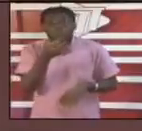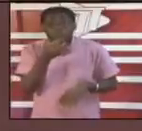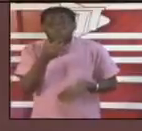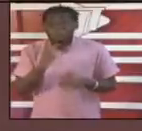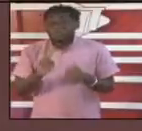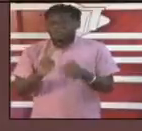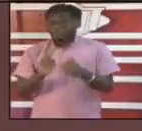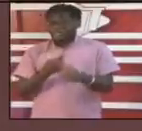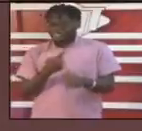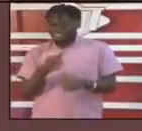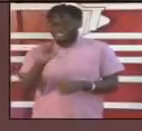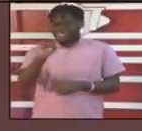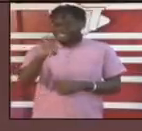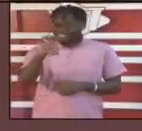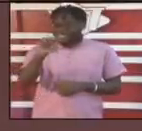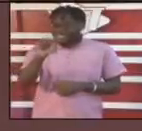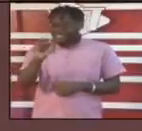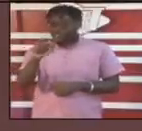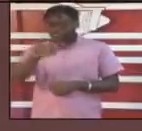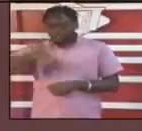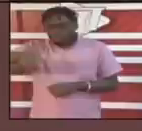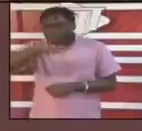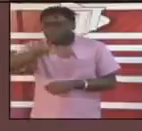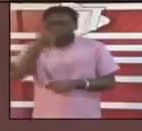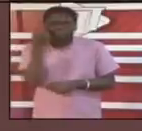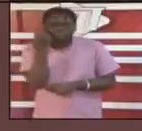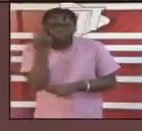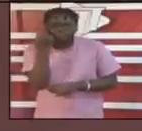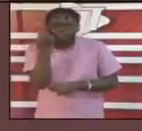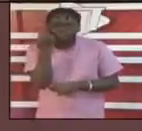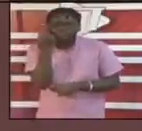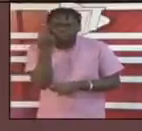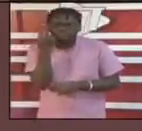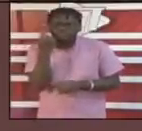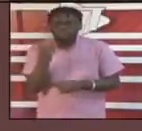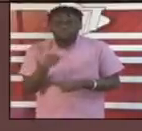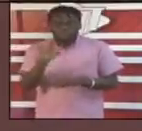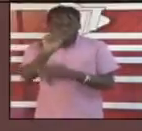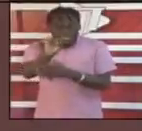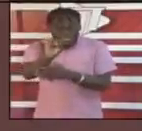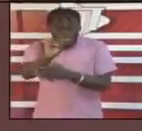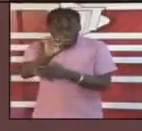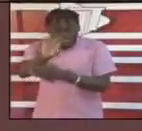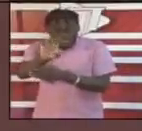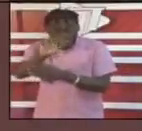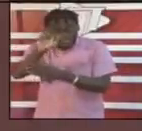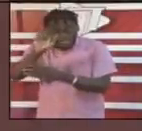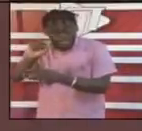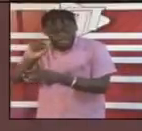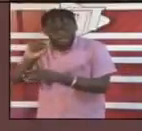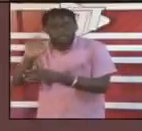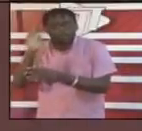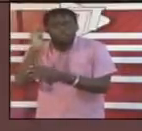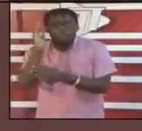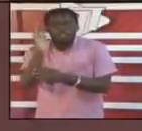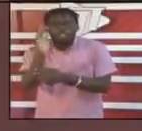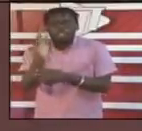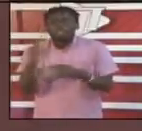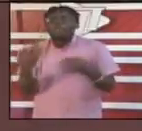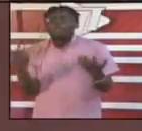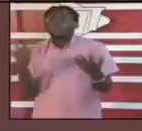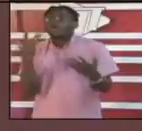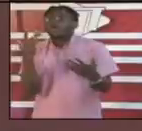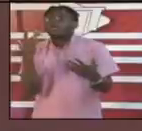we can put things in perspective. The SCA exam is a promotional exam